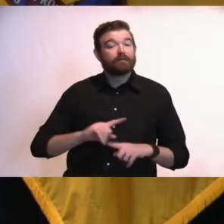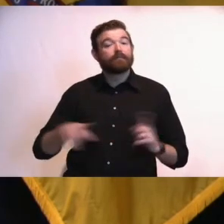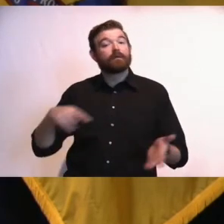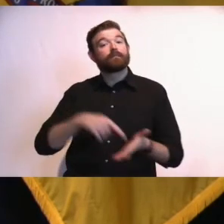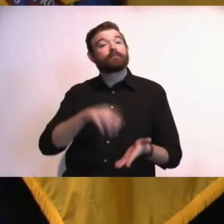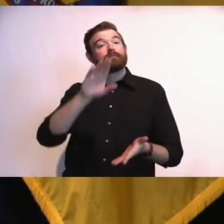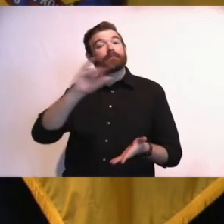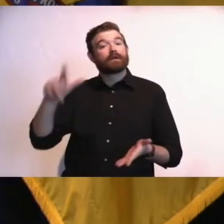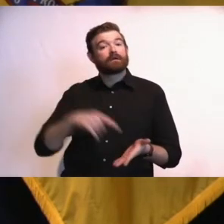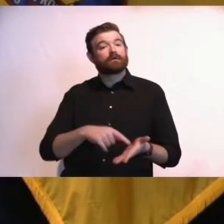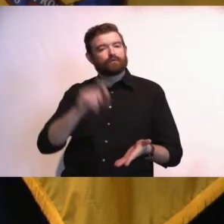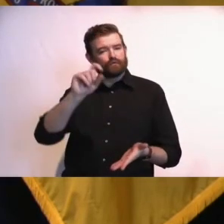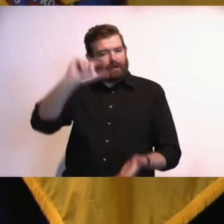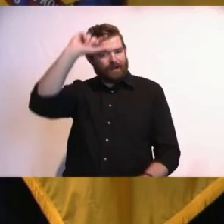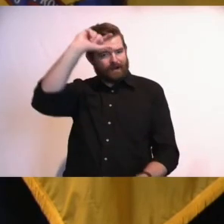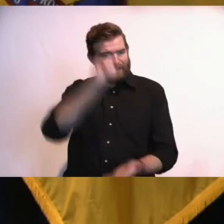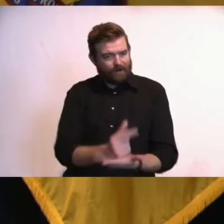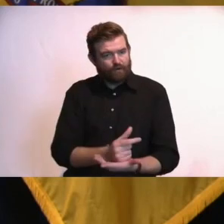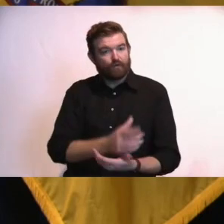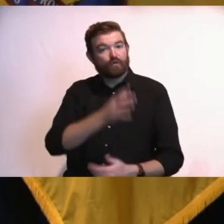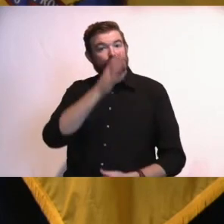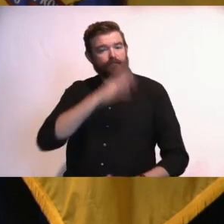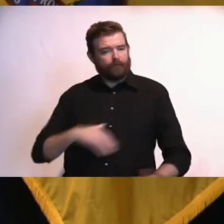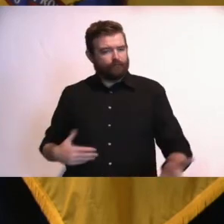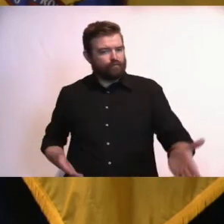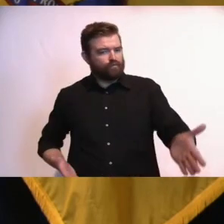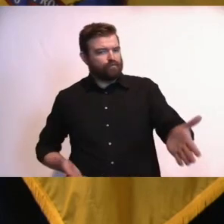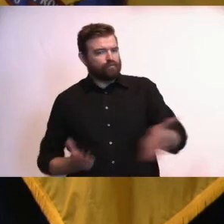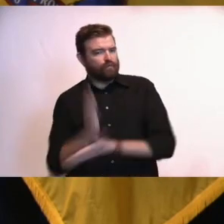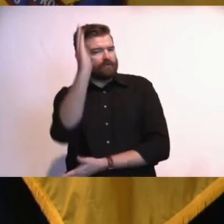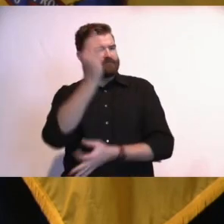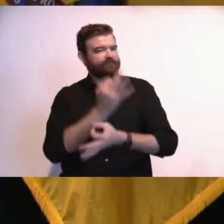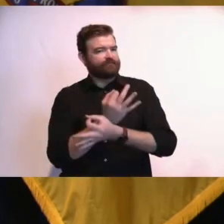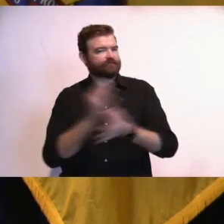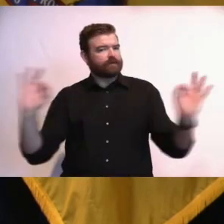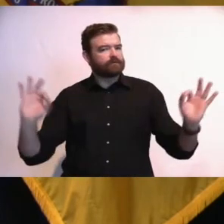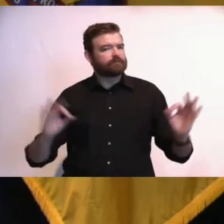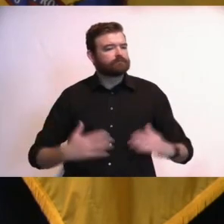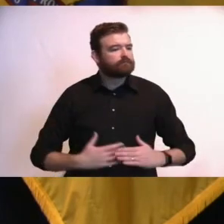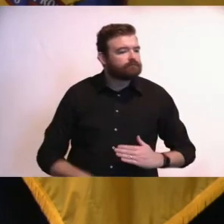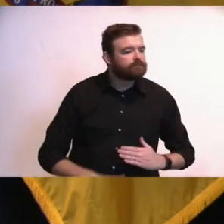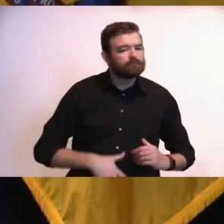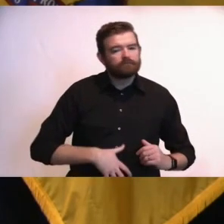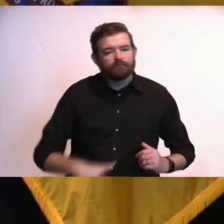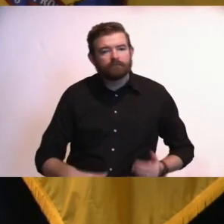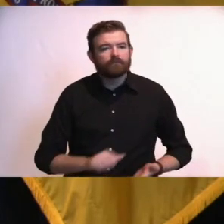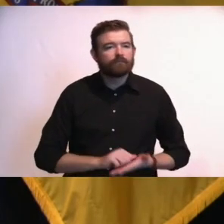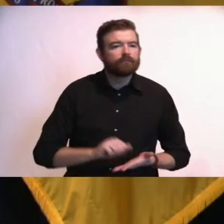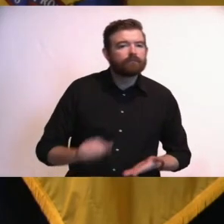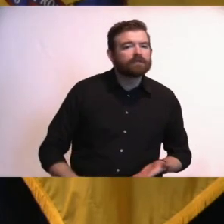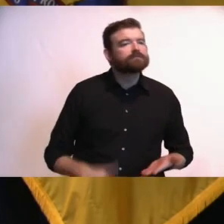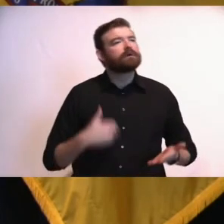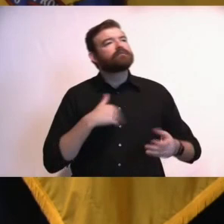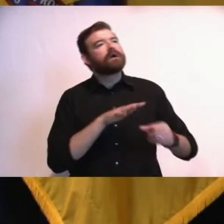reproductive freedoms and has the sufficient amount of access provisions associated with it,